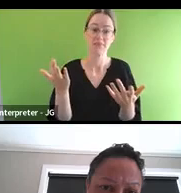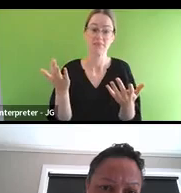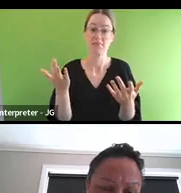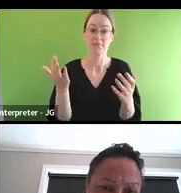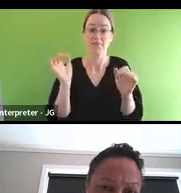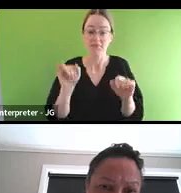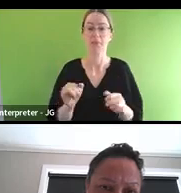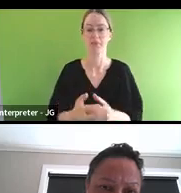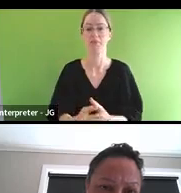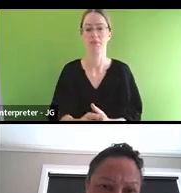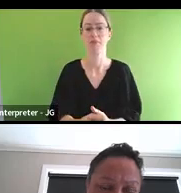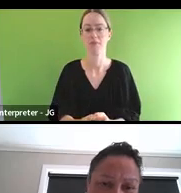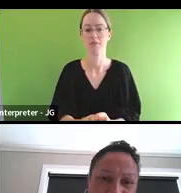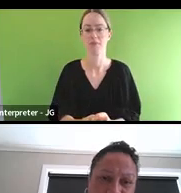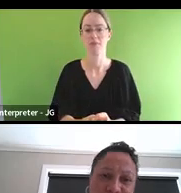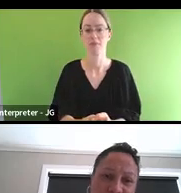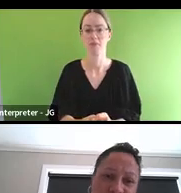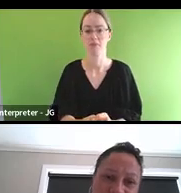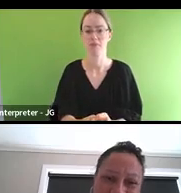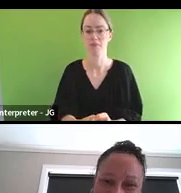it.